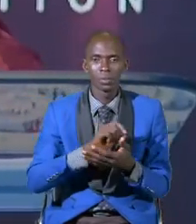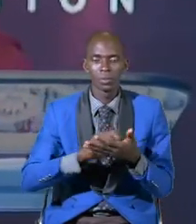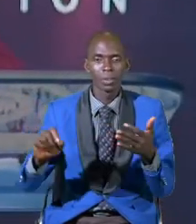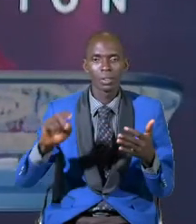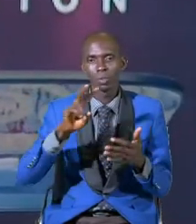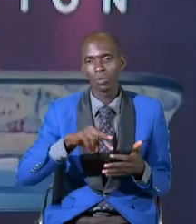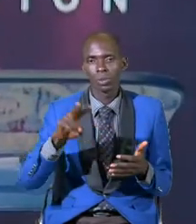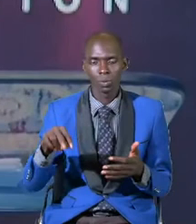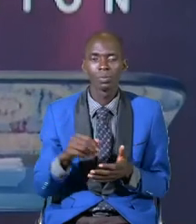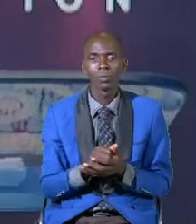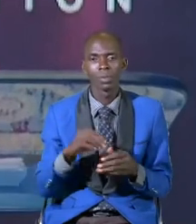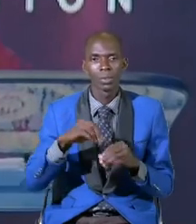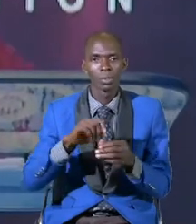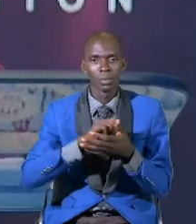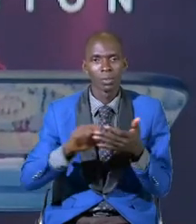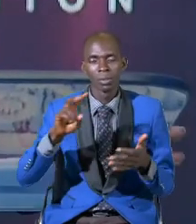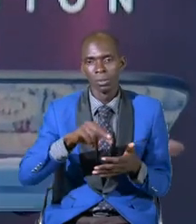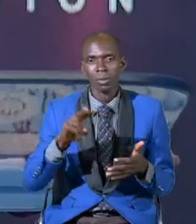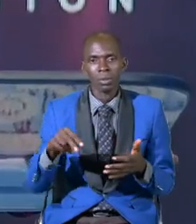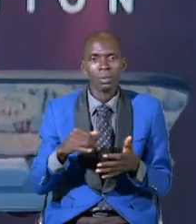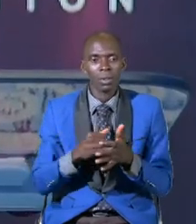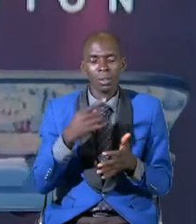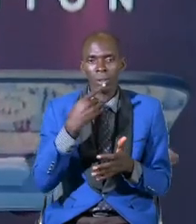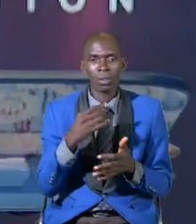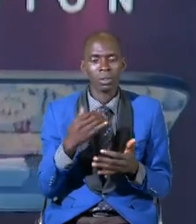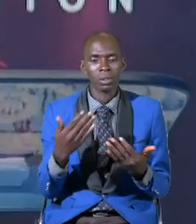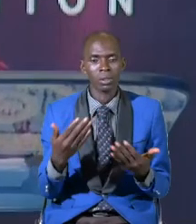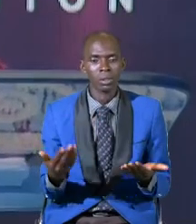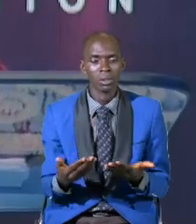there. In verse 22 it says,